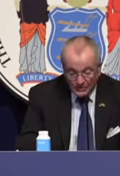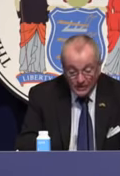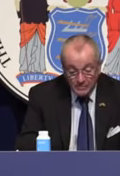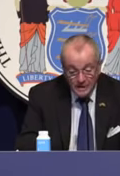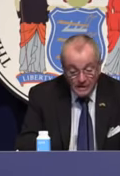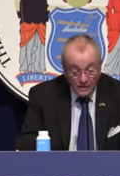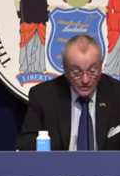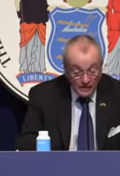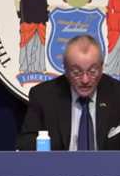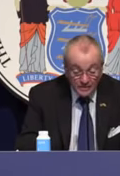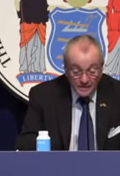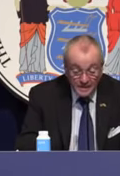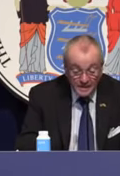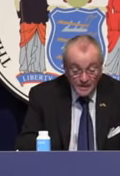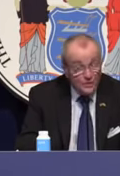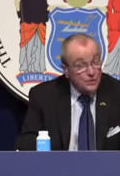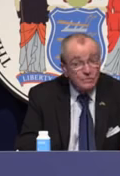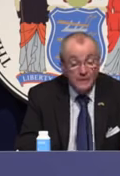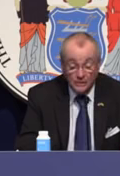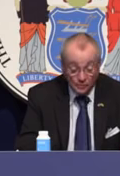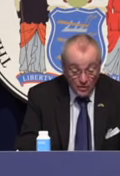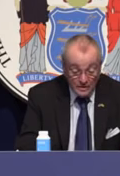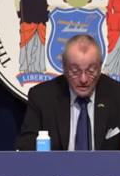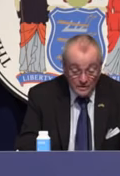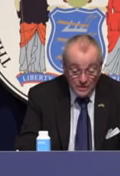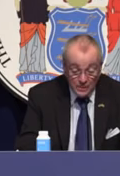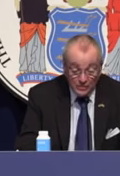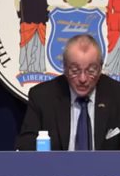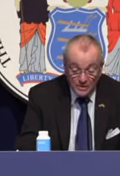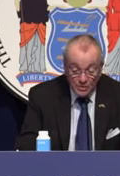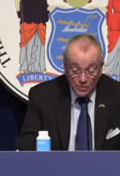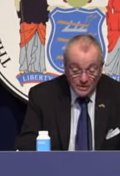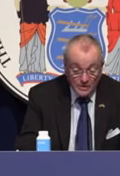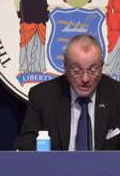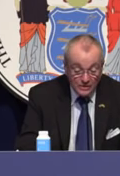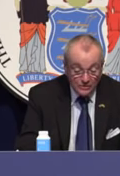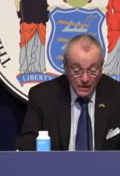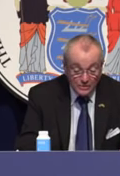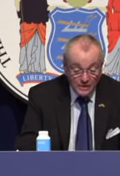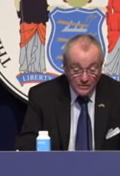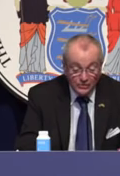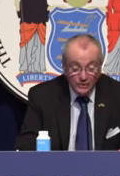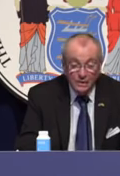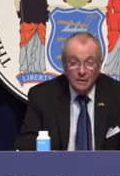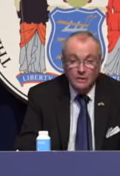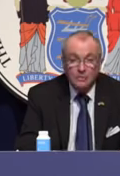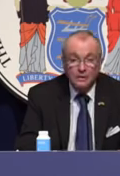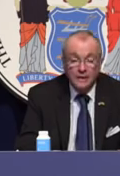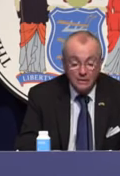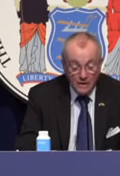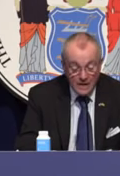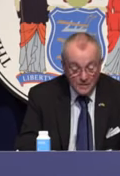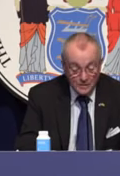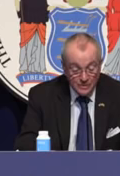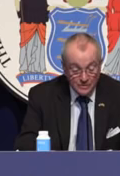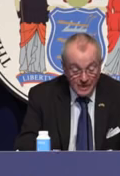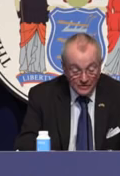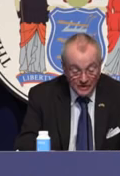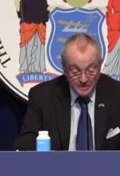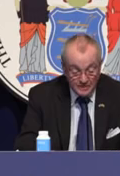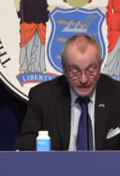the PNC Bank Arts Center, to the tremendous work of the U.S. Army Corps of Engineers in helping us build out our